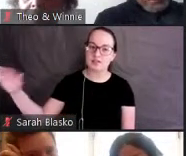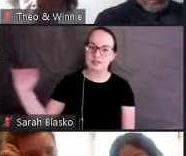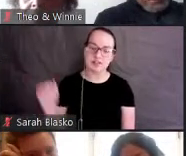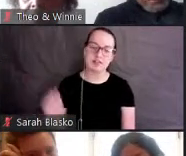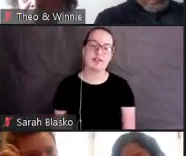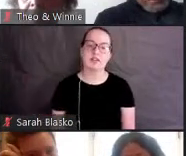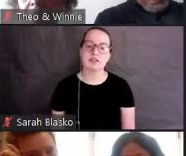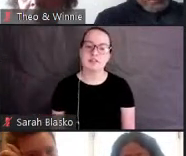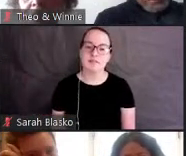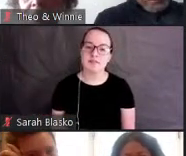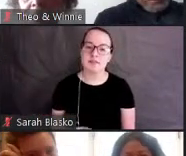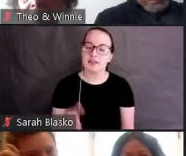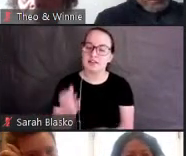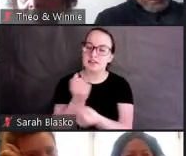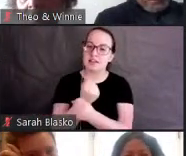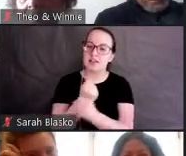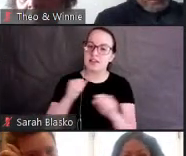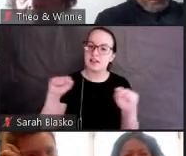sound that